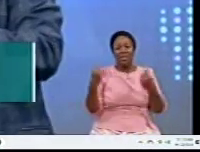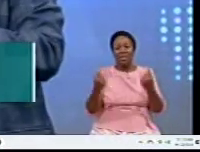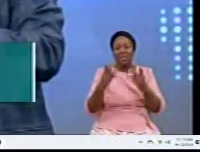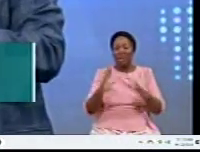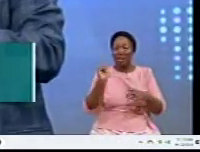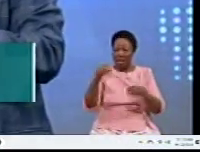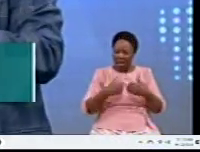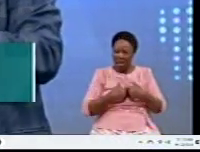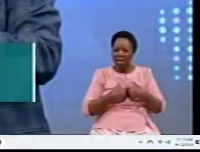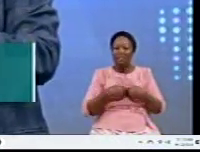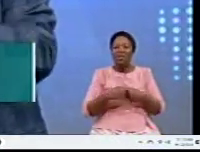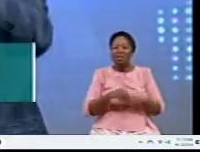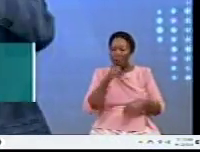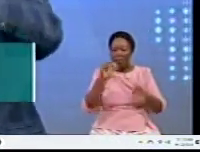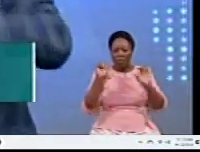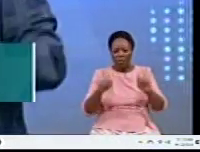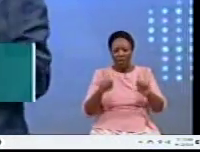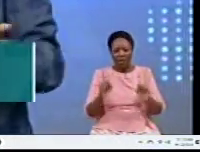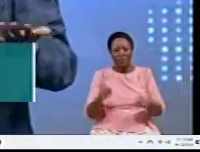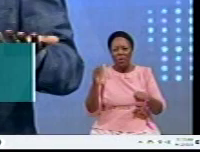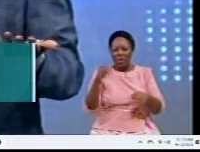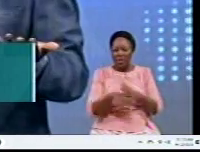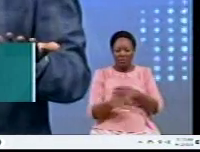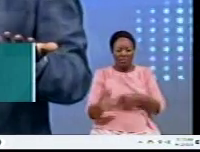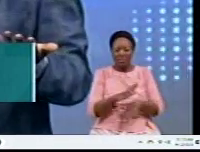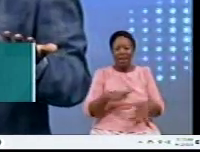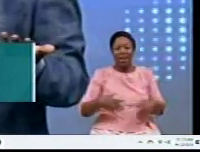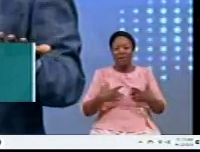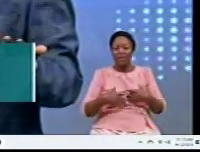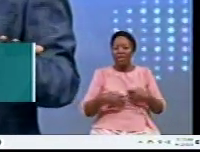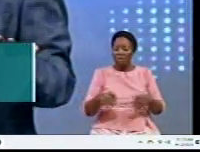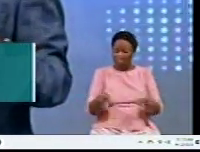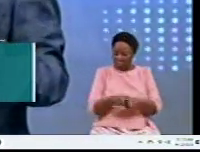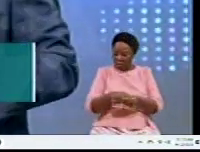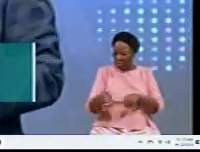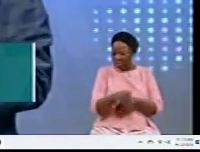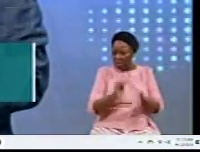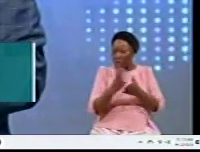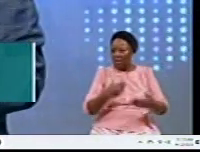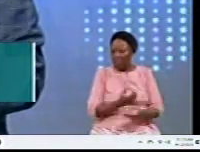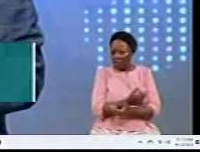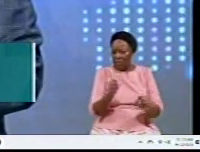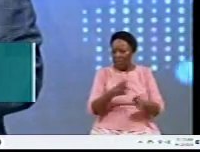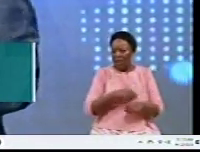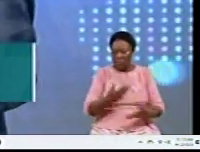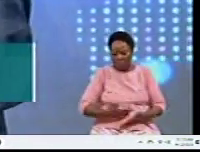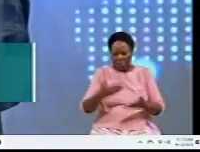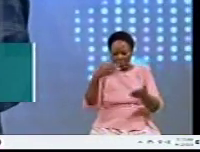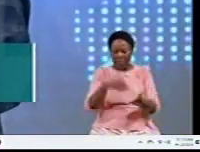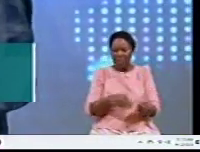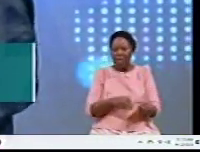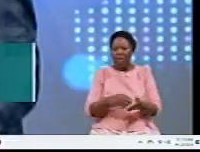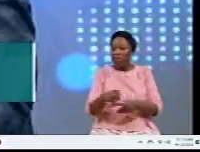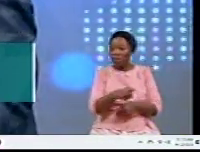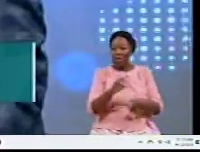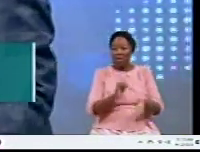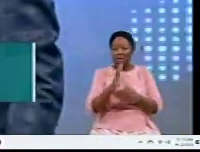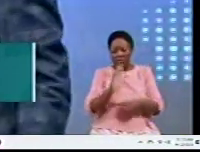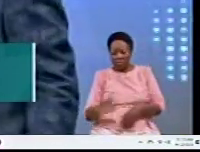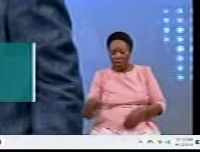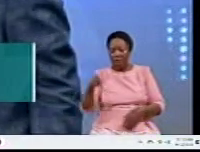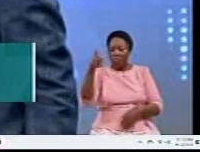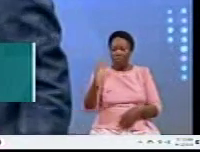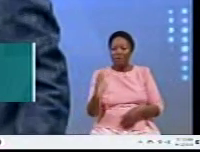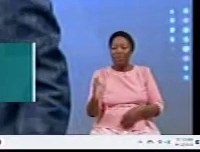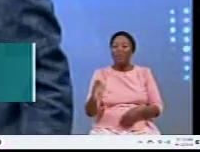has impossibility in his life. Even those who are saved, those who are born again, those who are children of God,